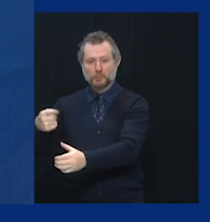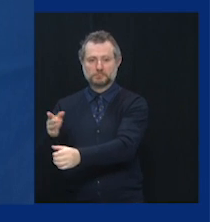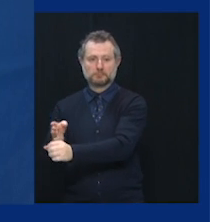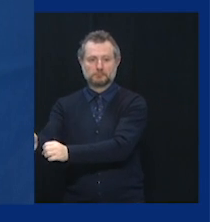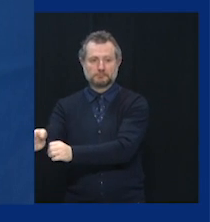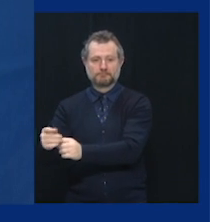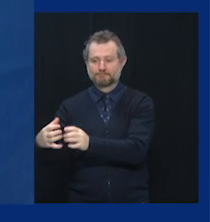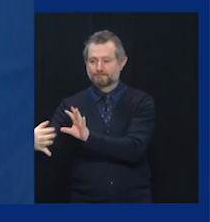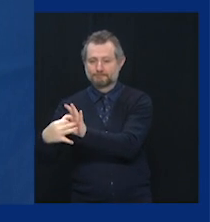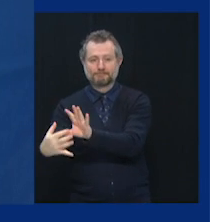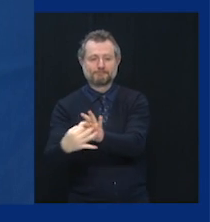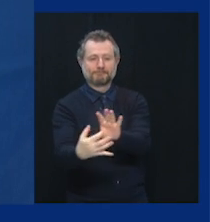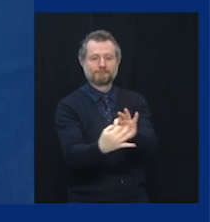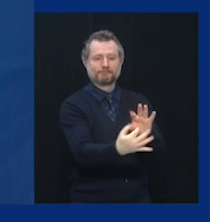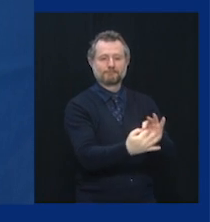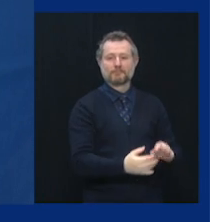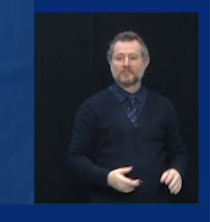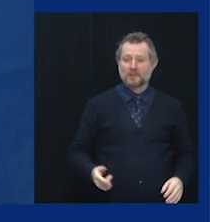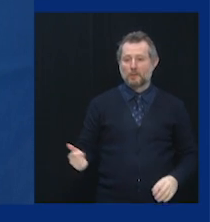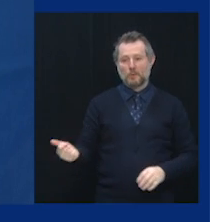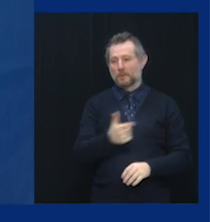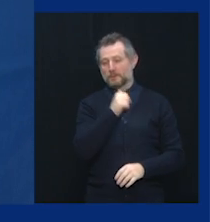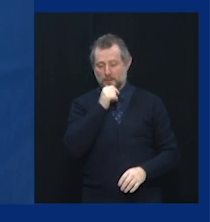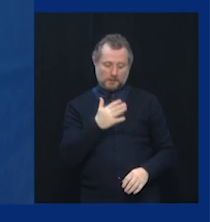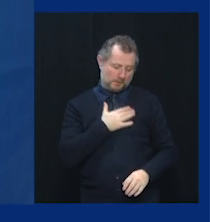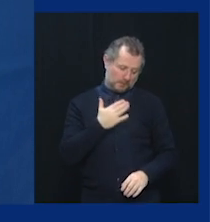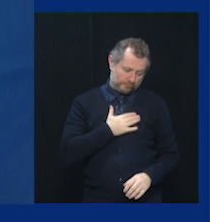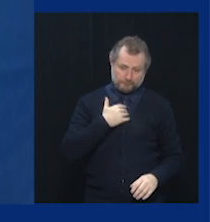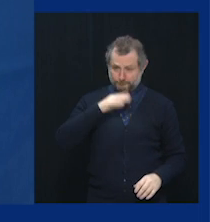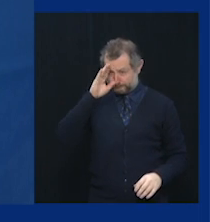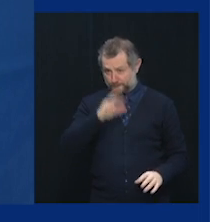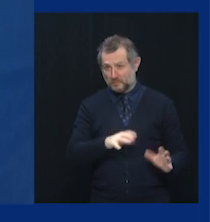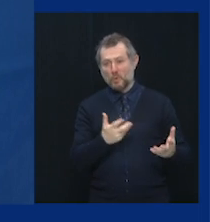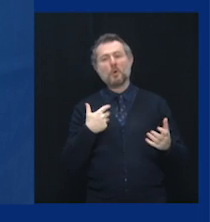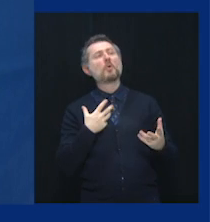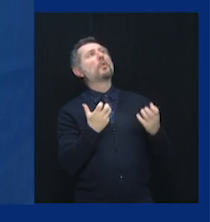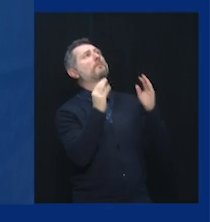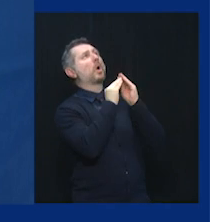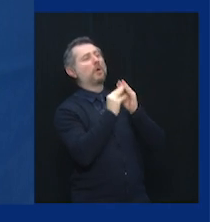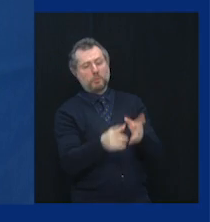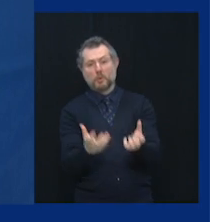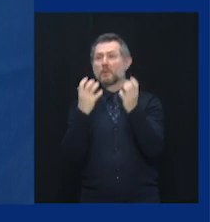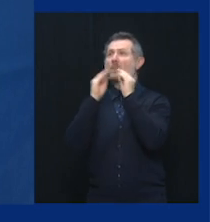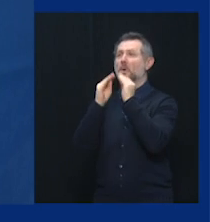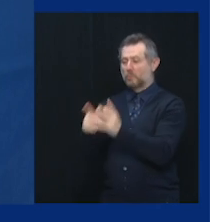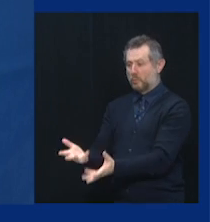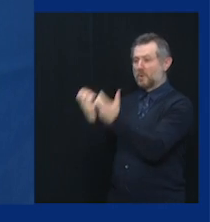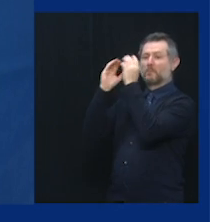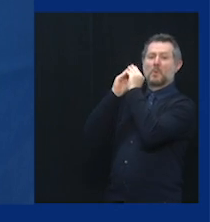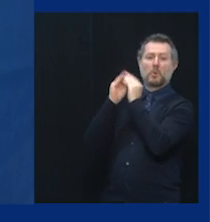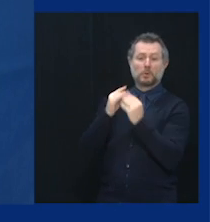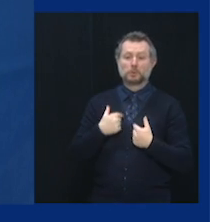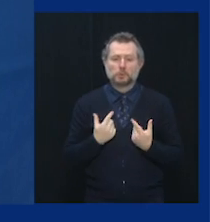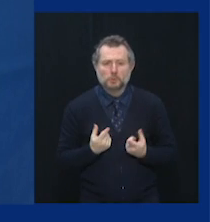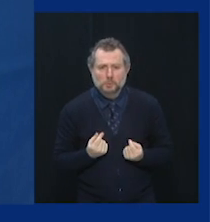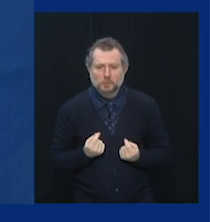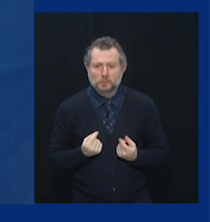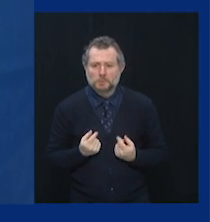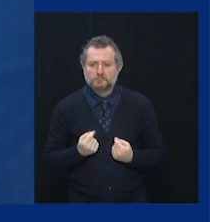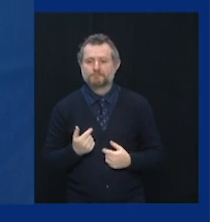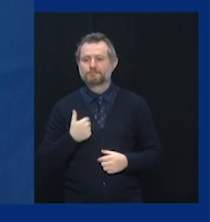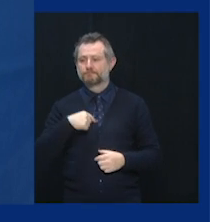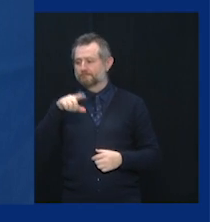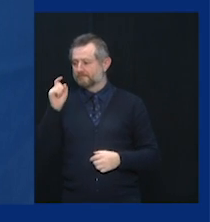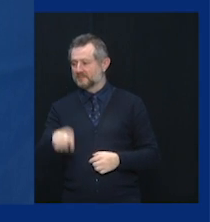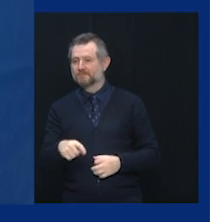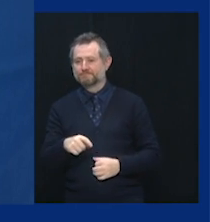No one is happy. Everybody wants more. What do? You just be as fair as you can